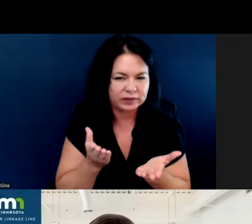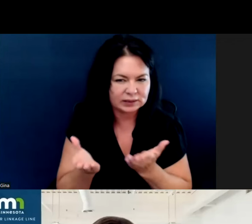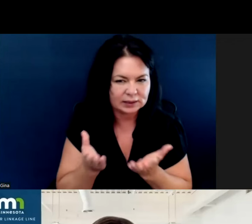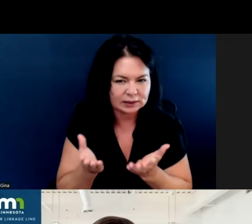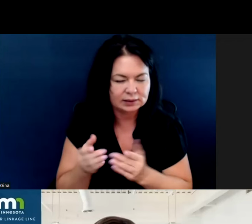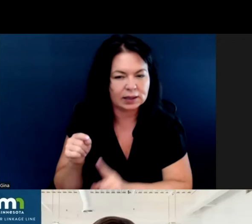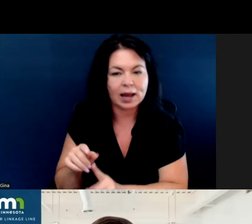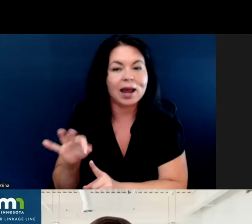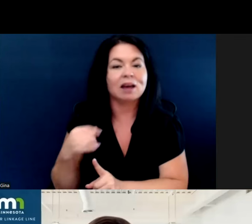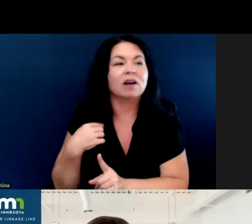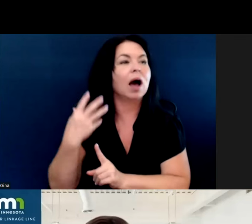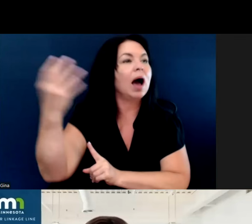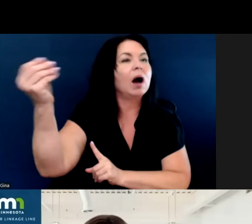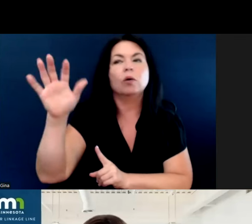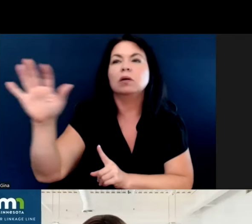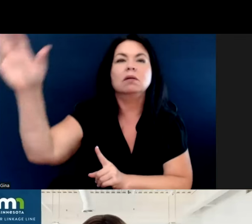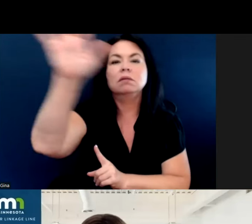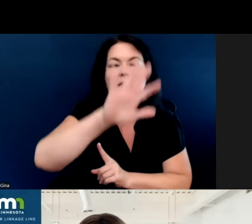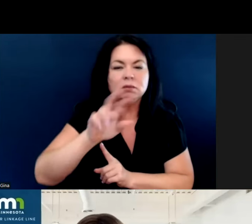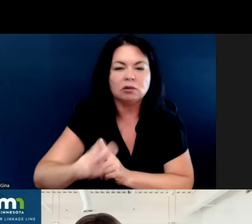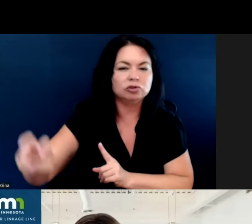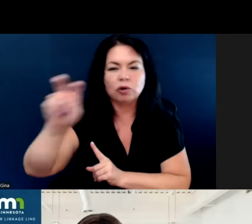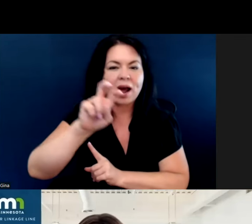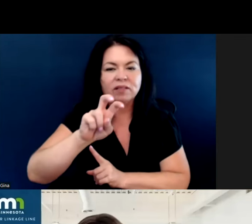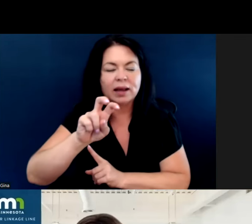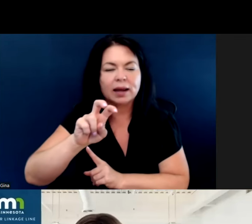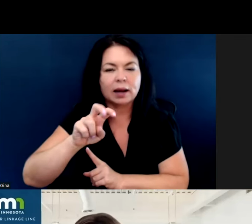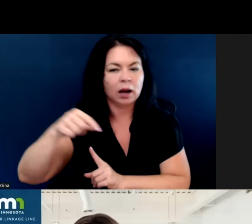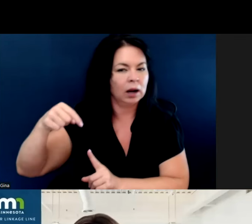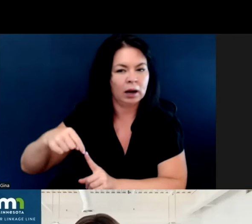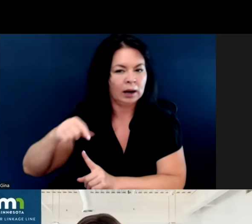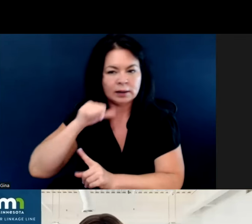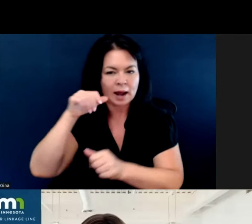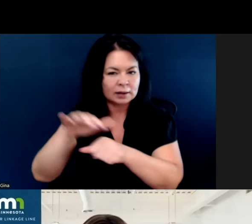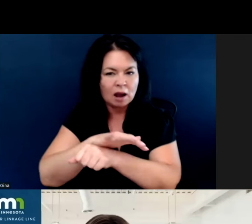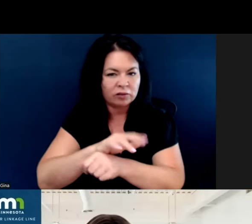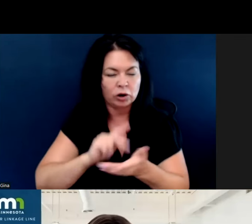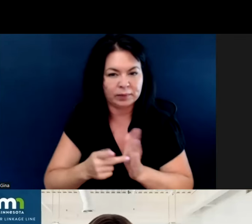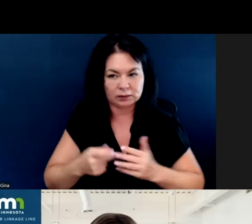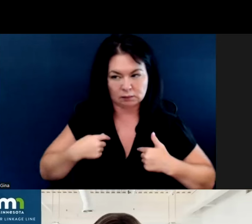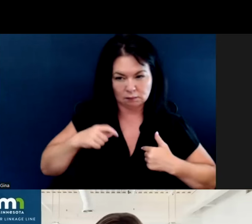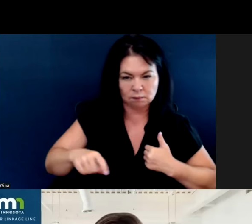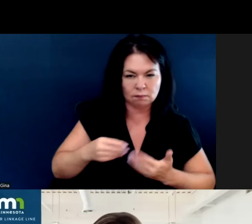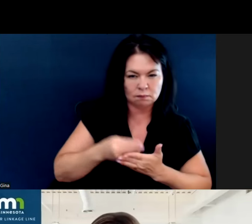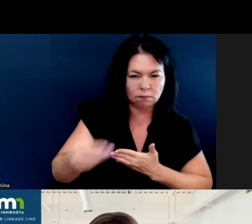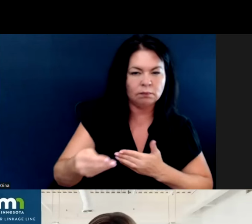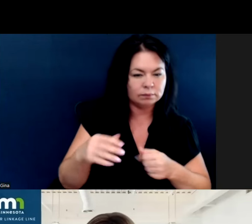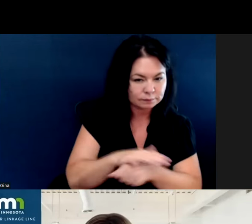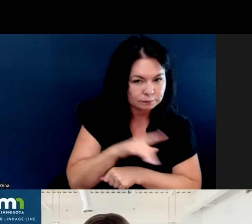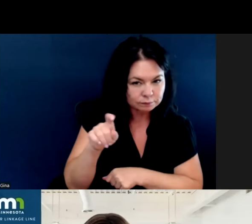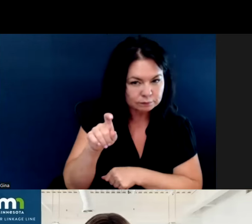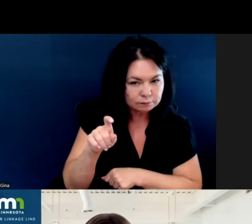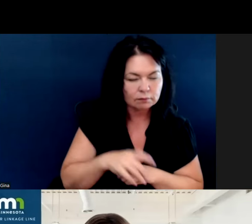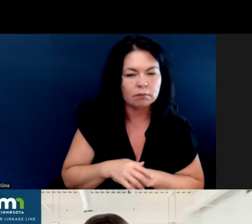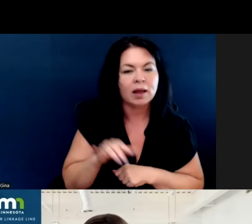outside of your network. So do you need coverage for travel time? Okay. Does the plan have extra